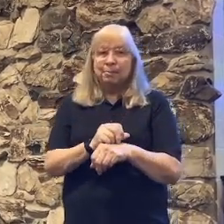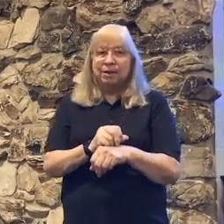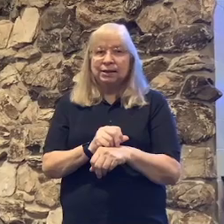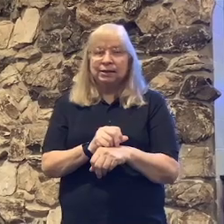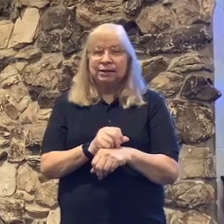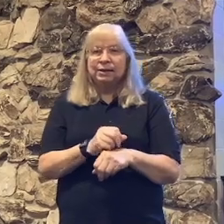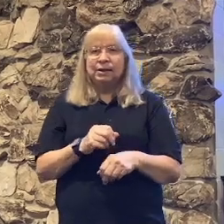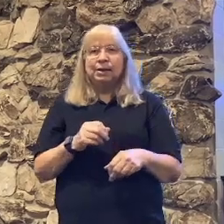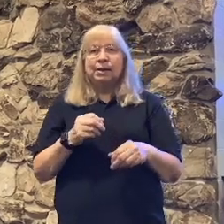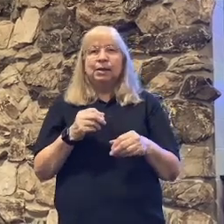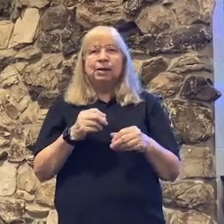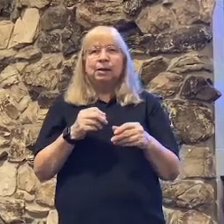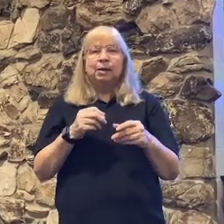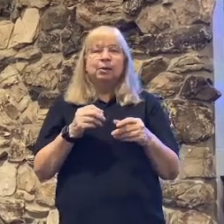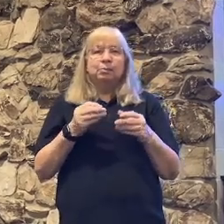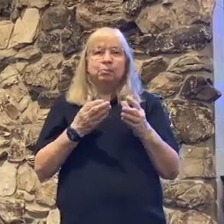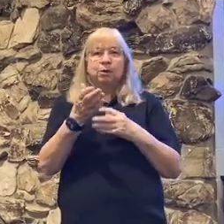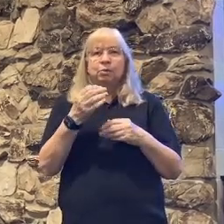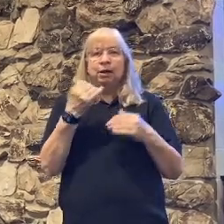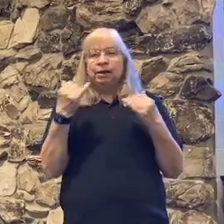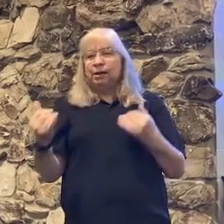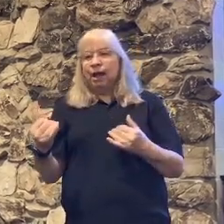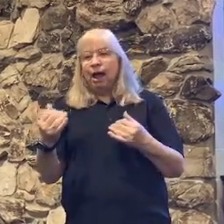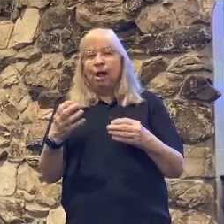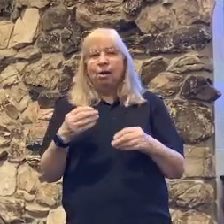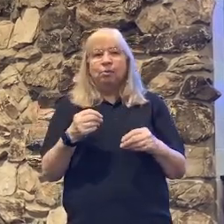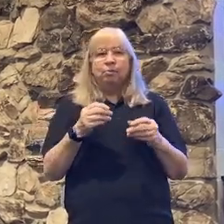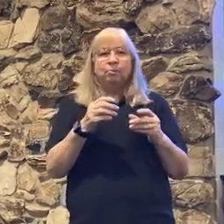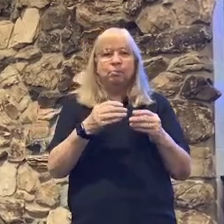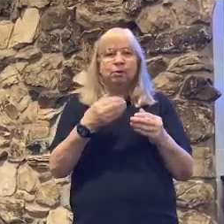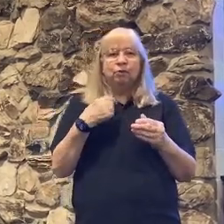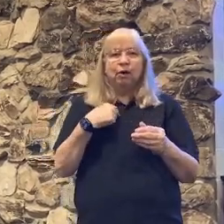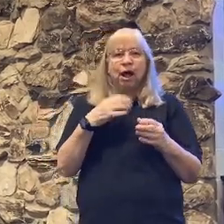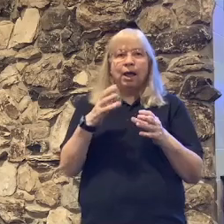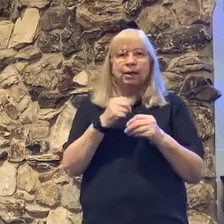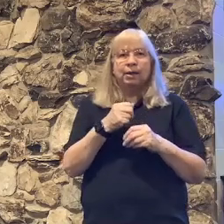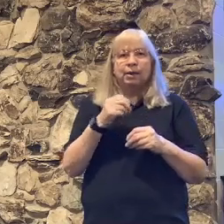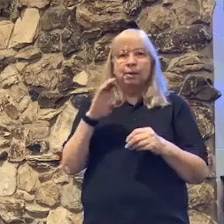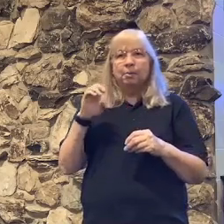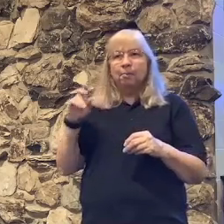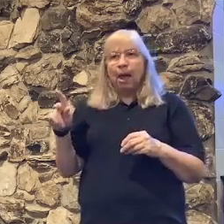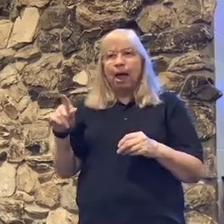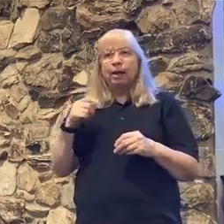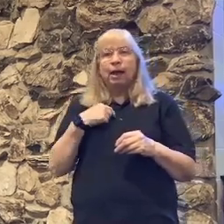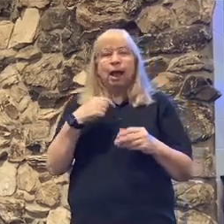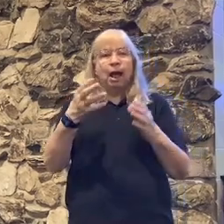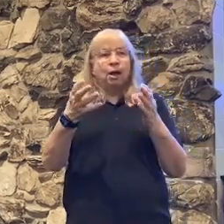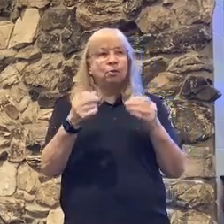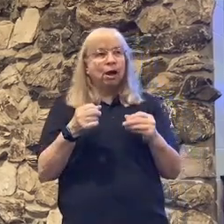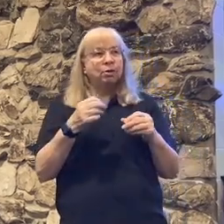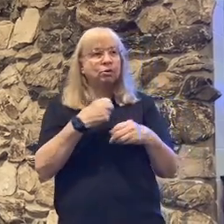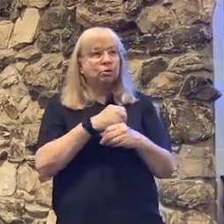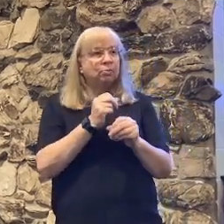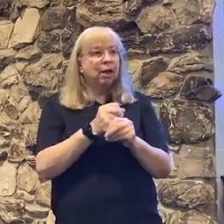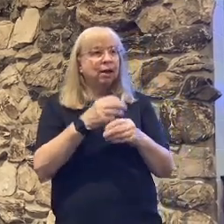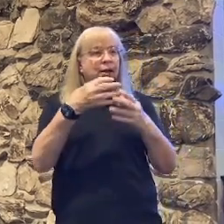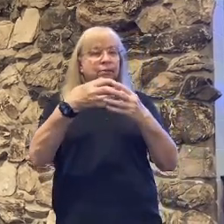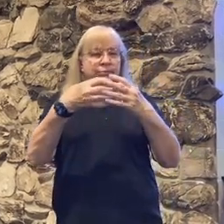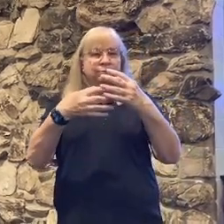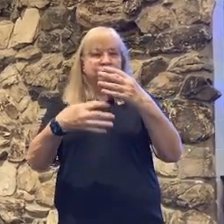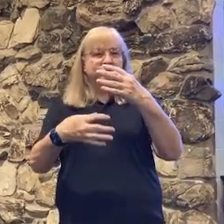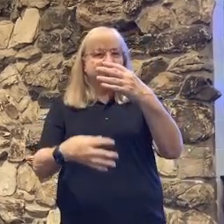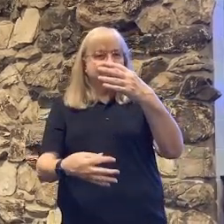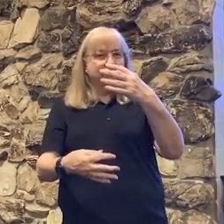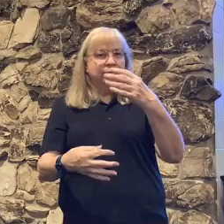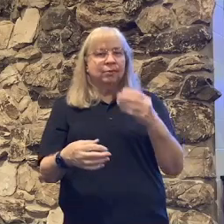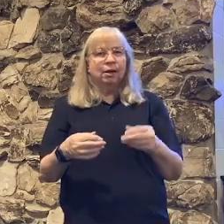Between now and the time I get back, so the first Sunday in September, I want you to make a list of at